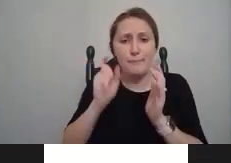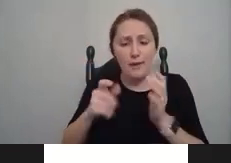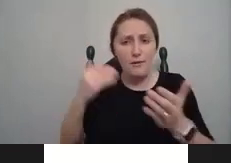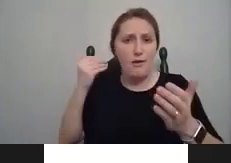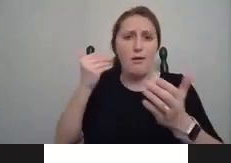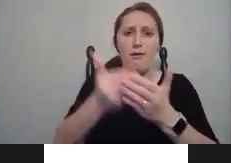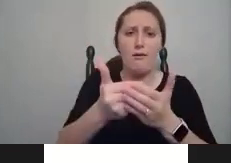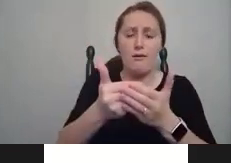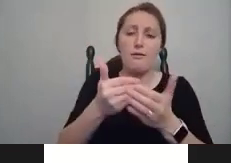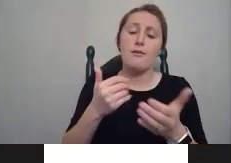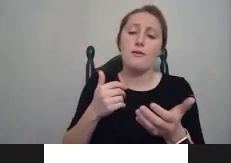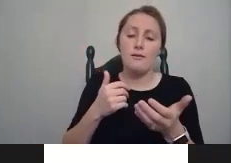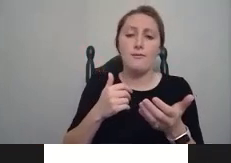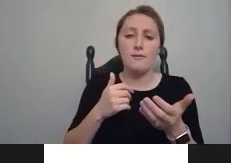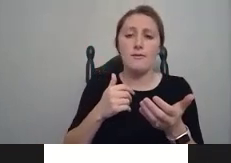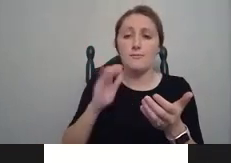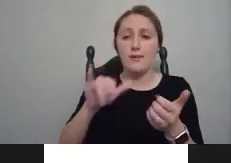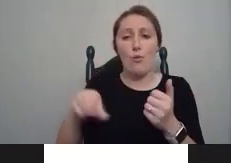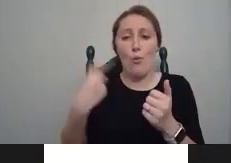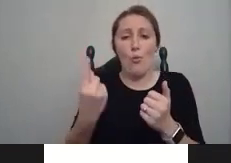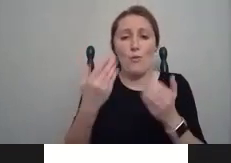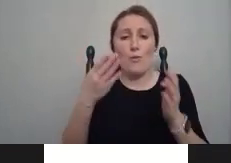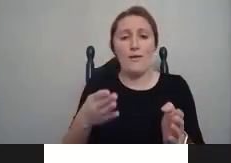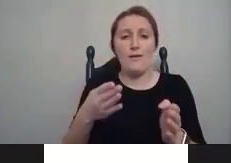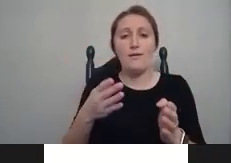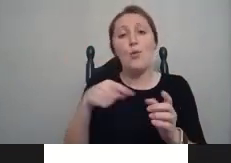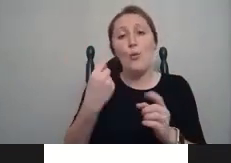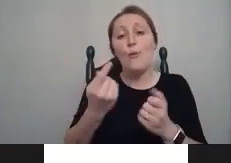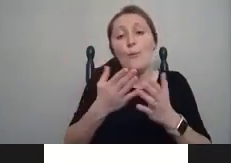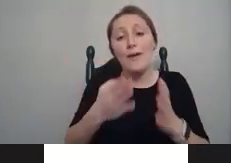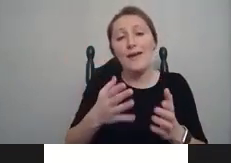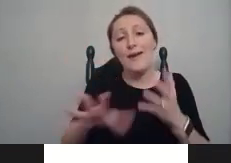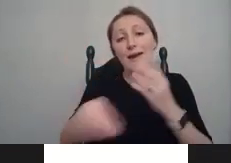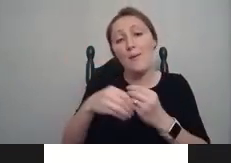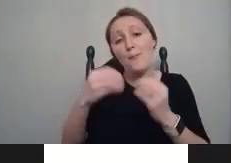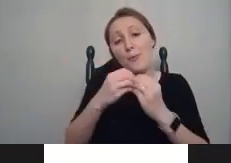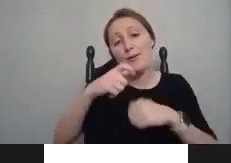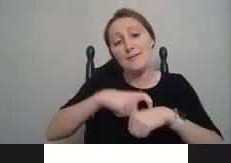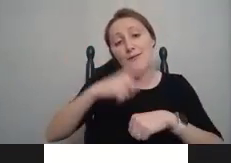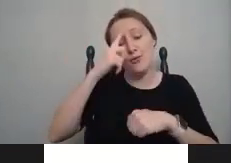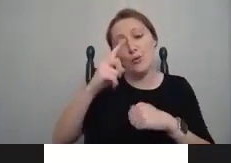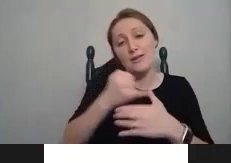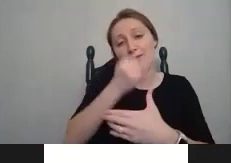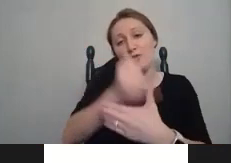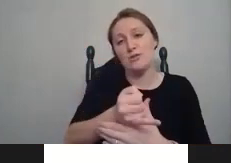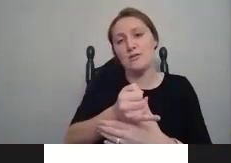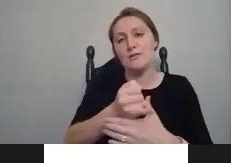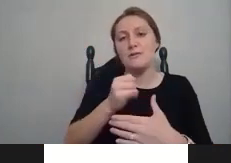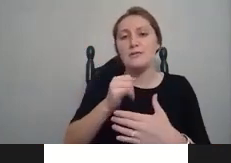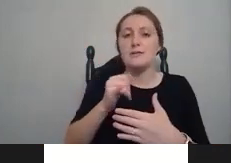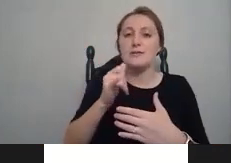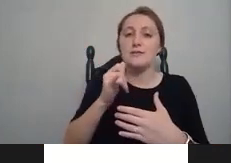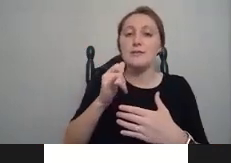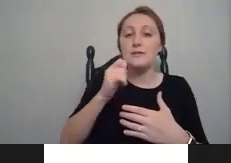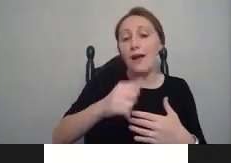way to do it. And the only way to do it is by adding more time for those interventions that doesn't come at a cost to the